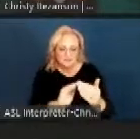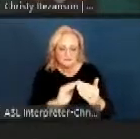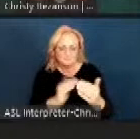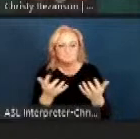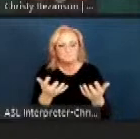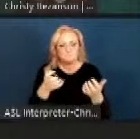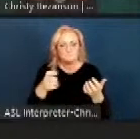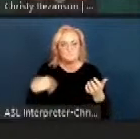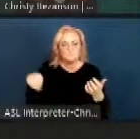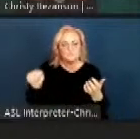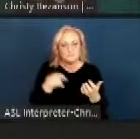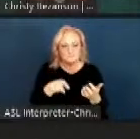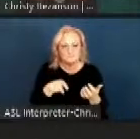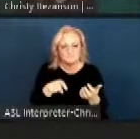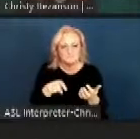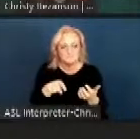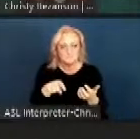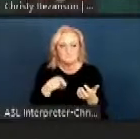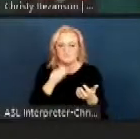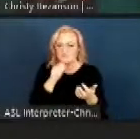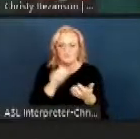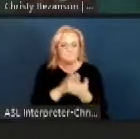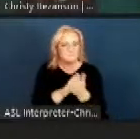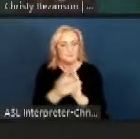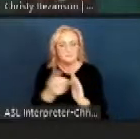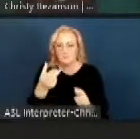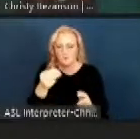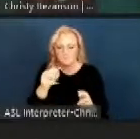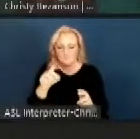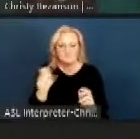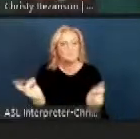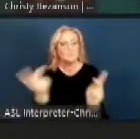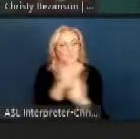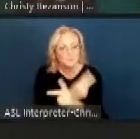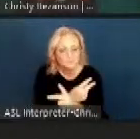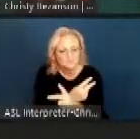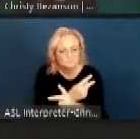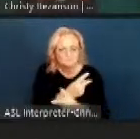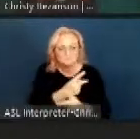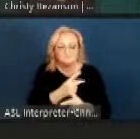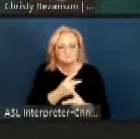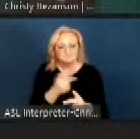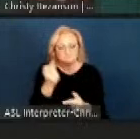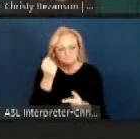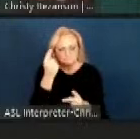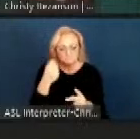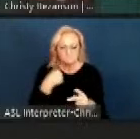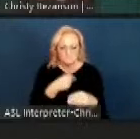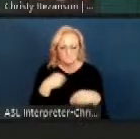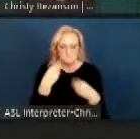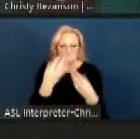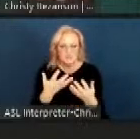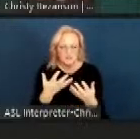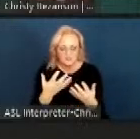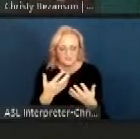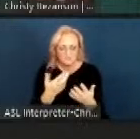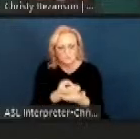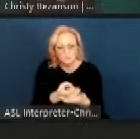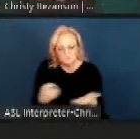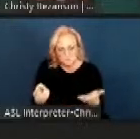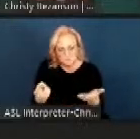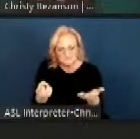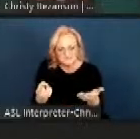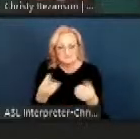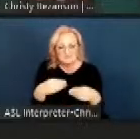from becoming the new chronic homeless. And above all, it's about providing resources and choice